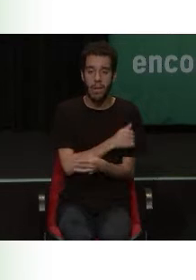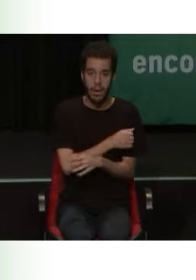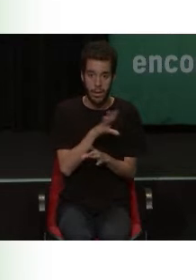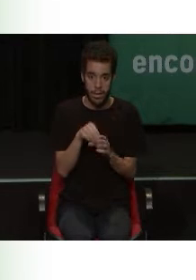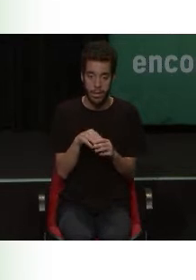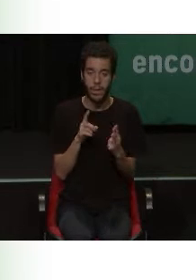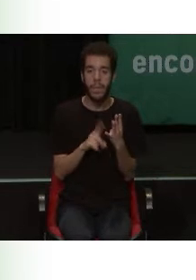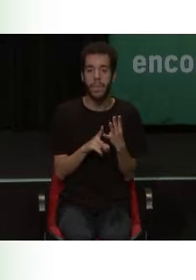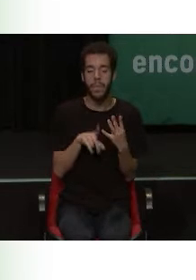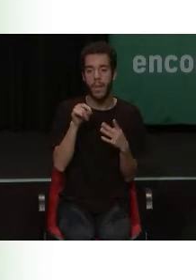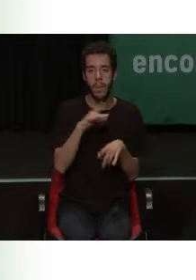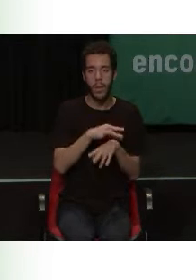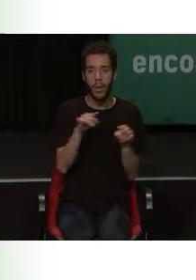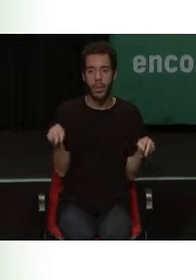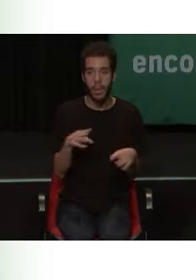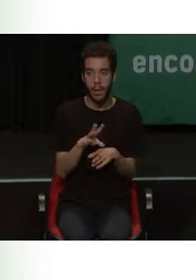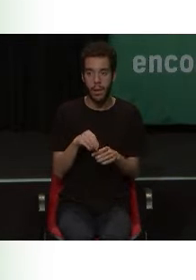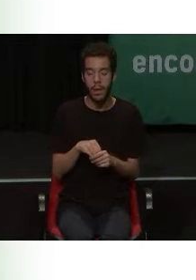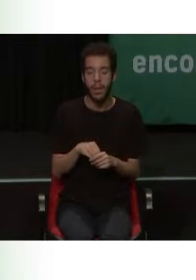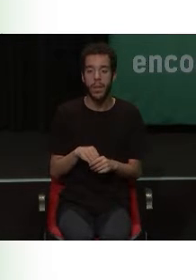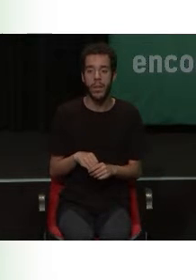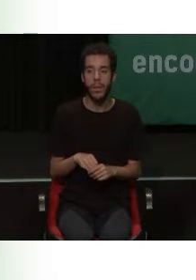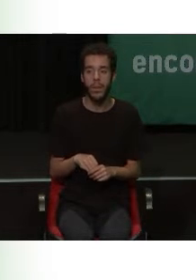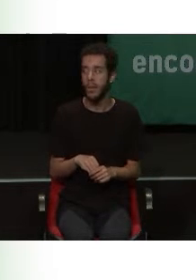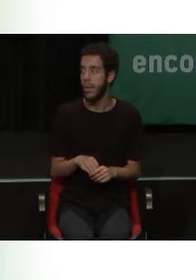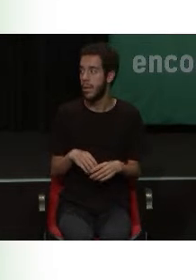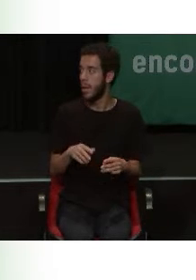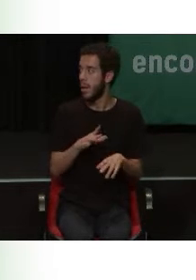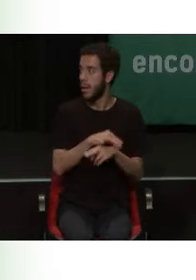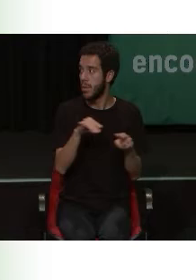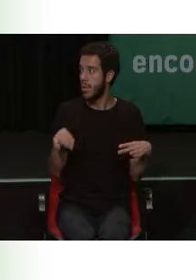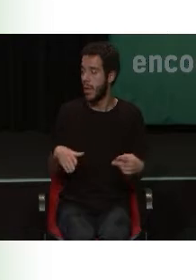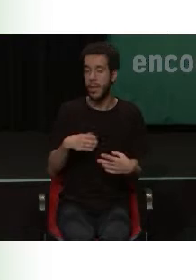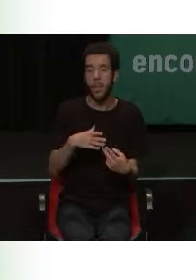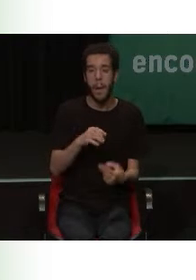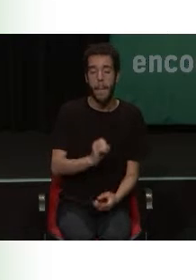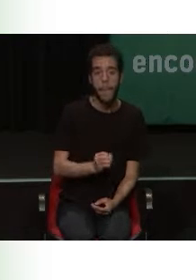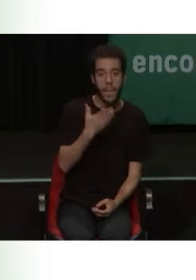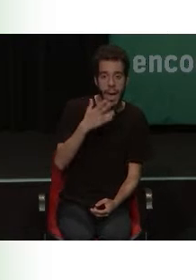at nursing homes, hospitals,